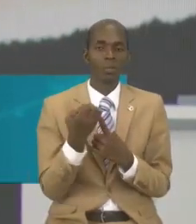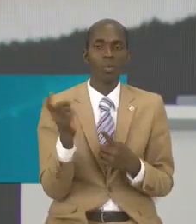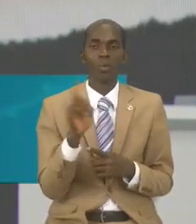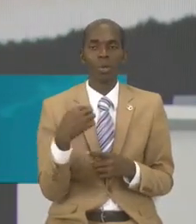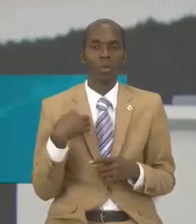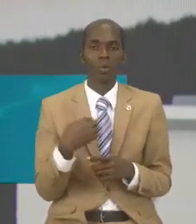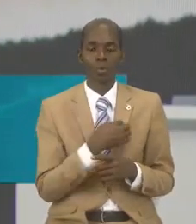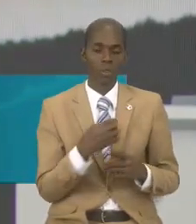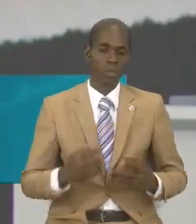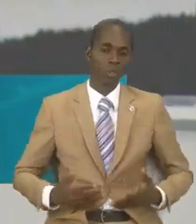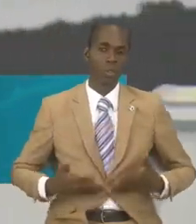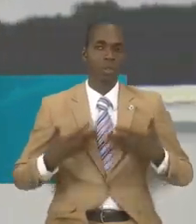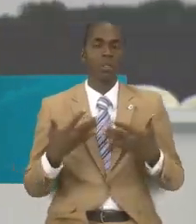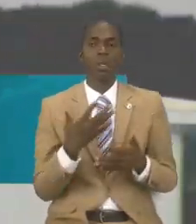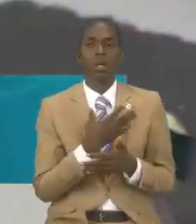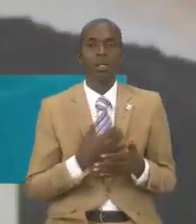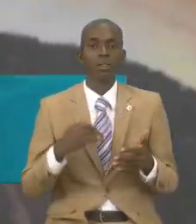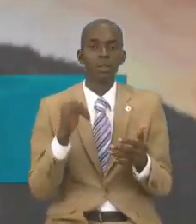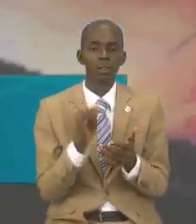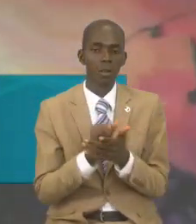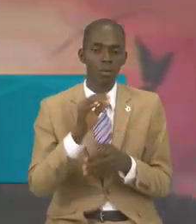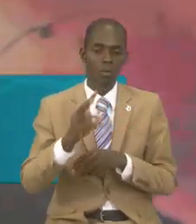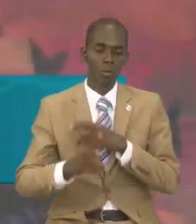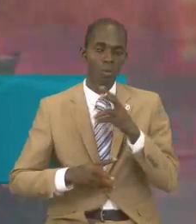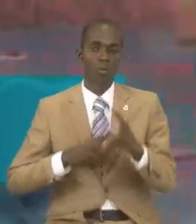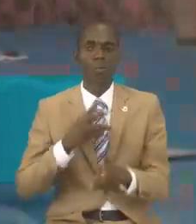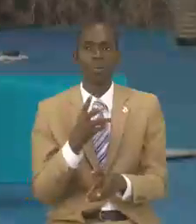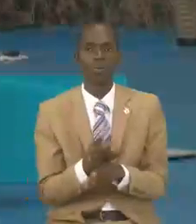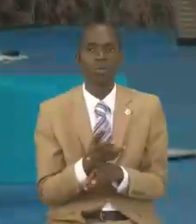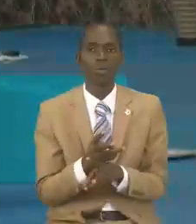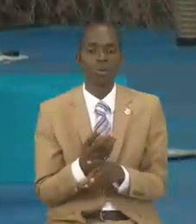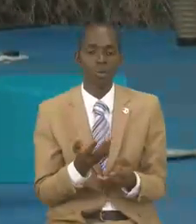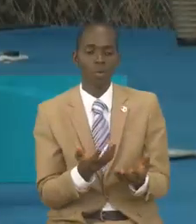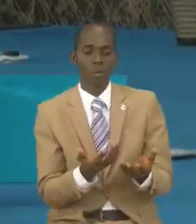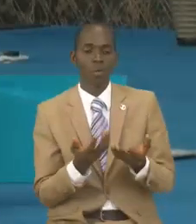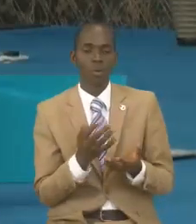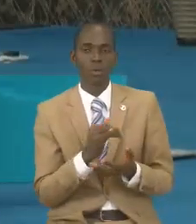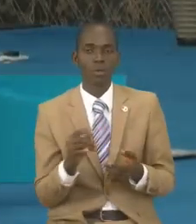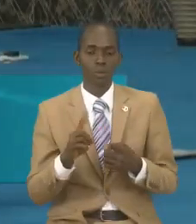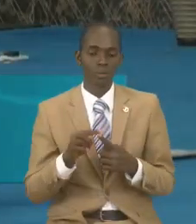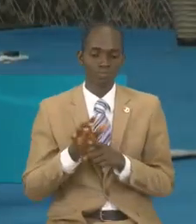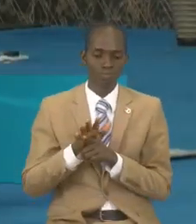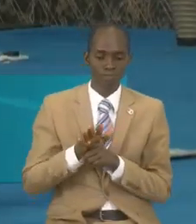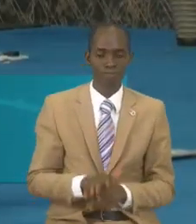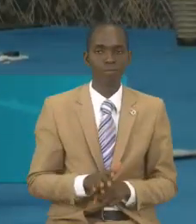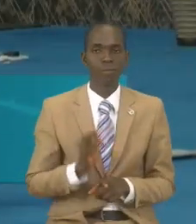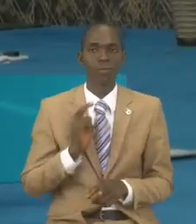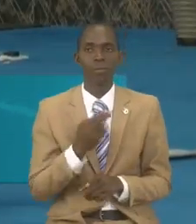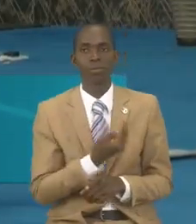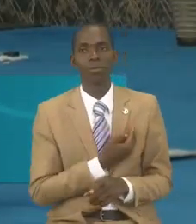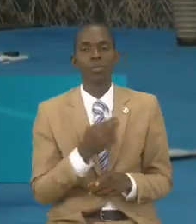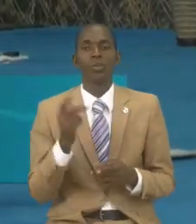live. And that world wanting to press us to its